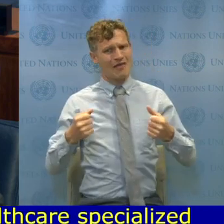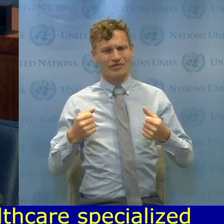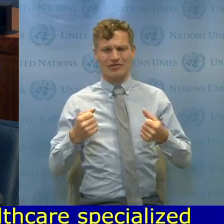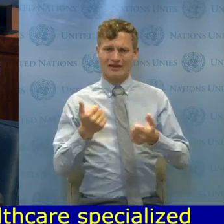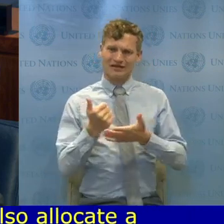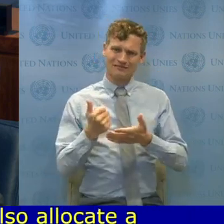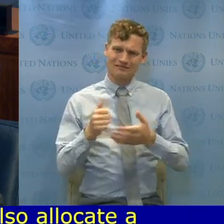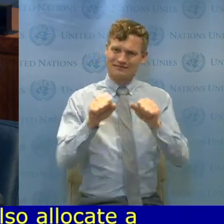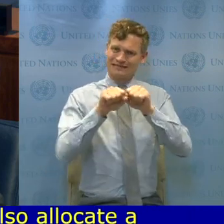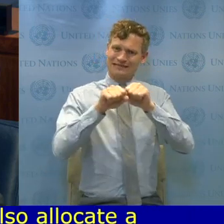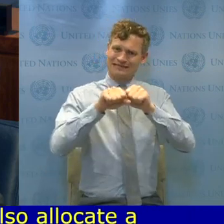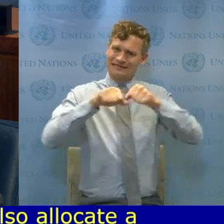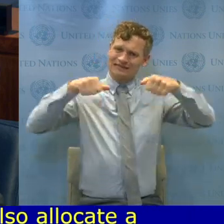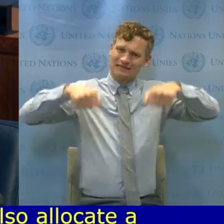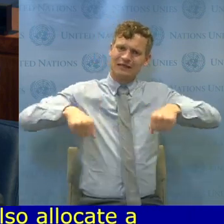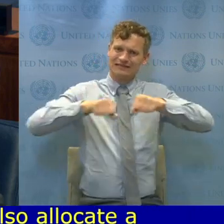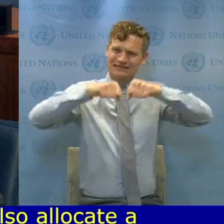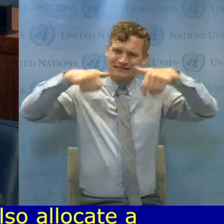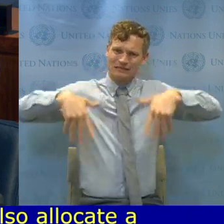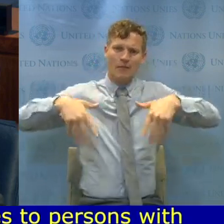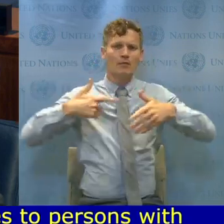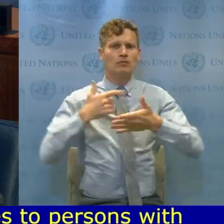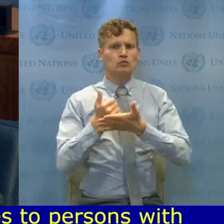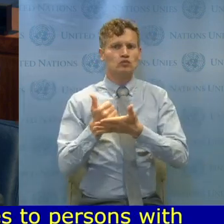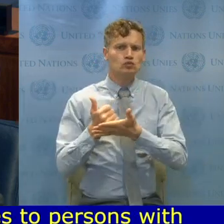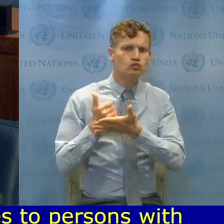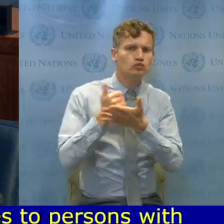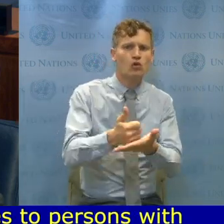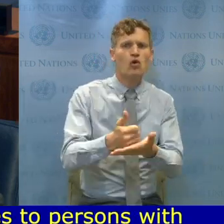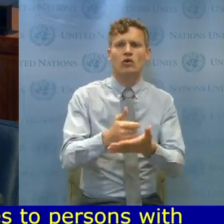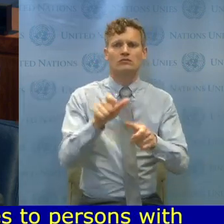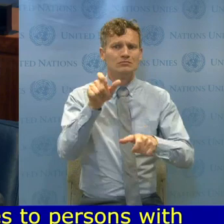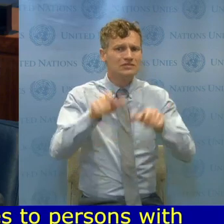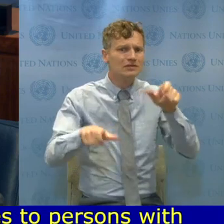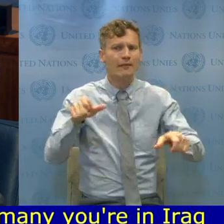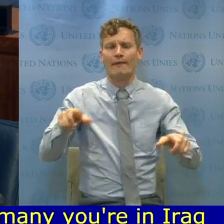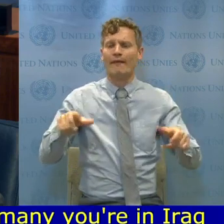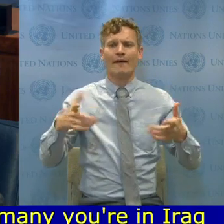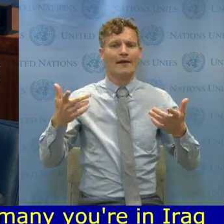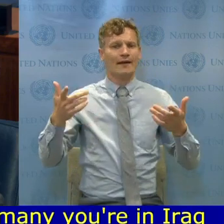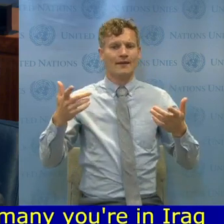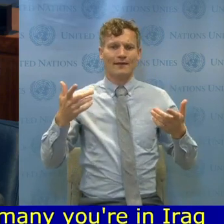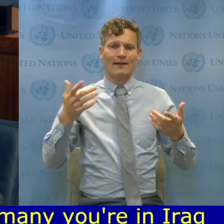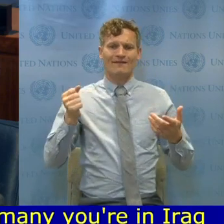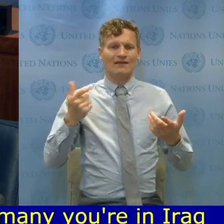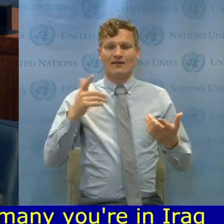job opportunities were allocated to persons with disability, and a monthly